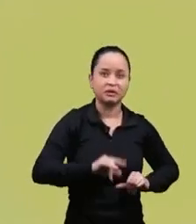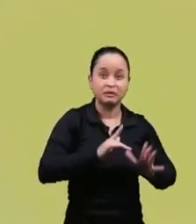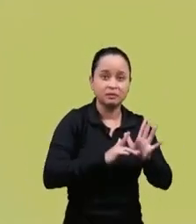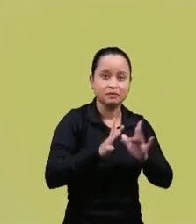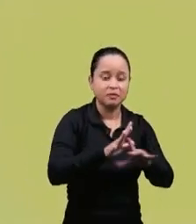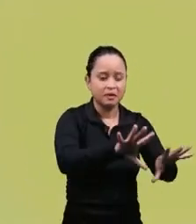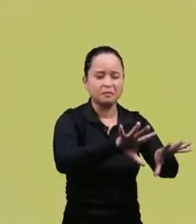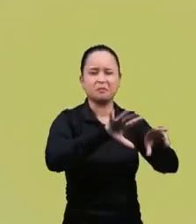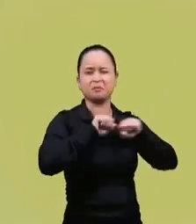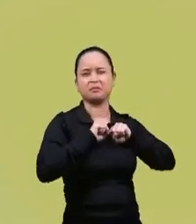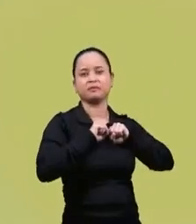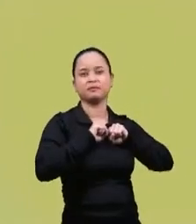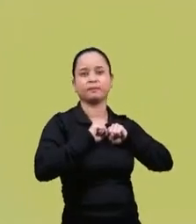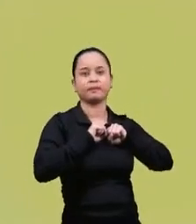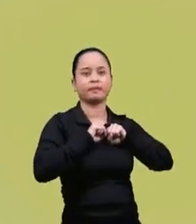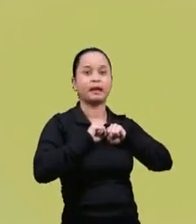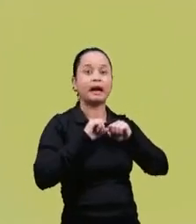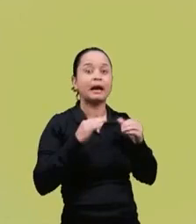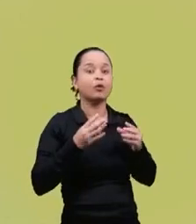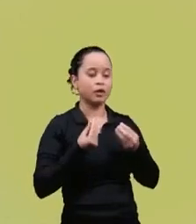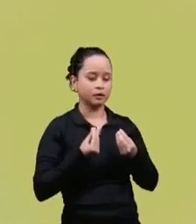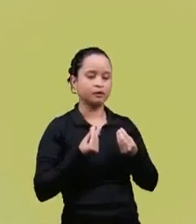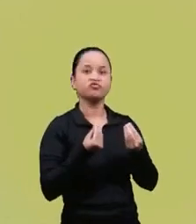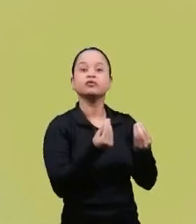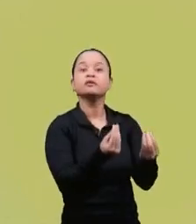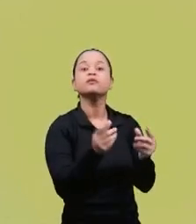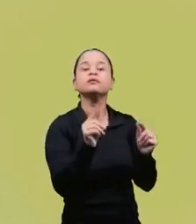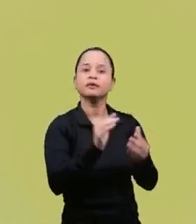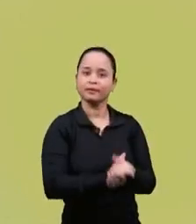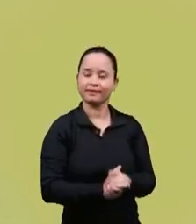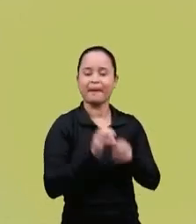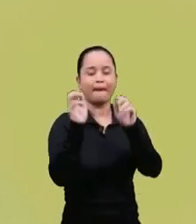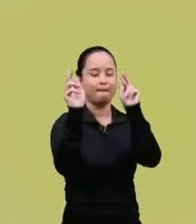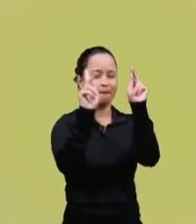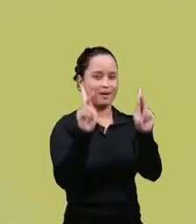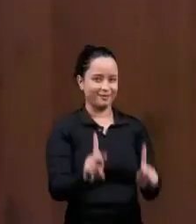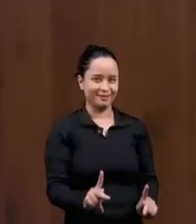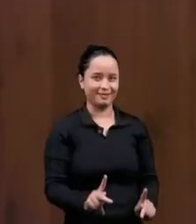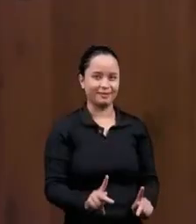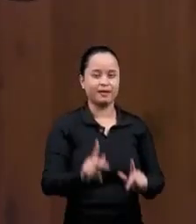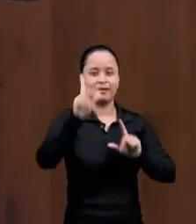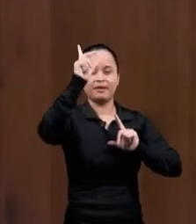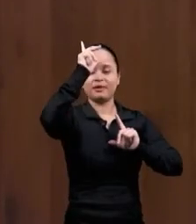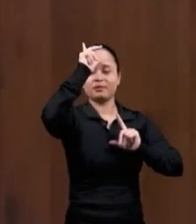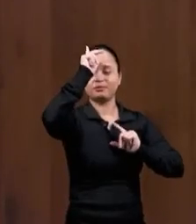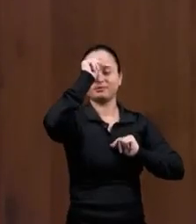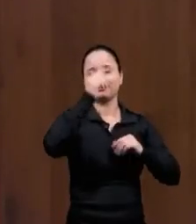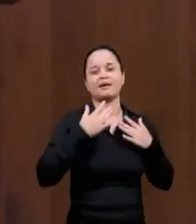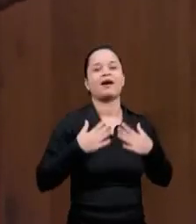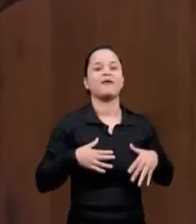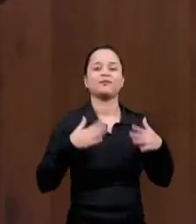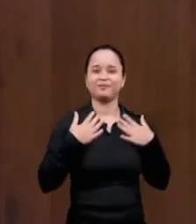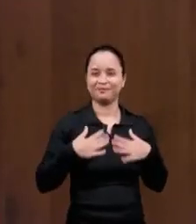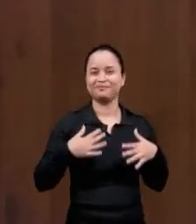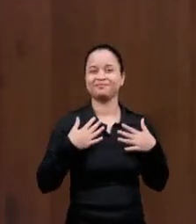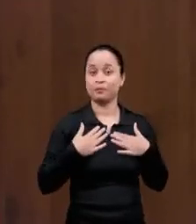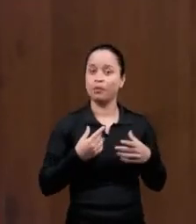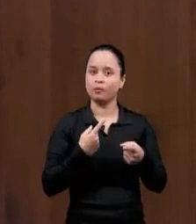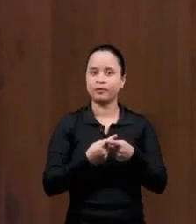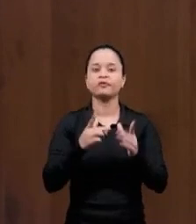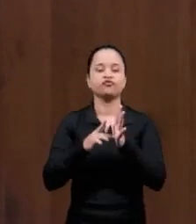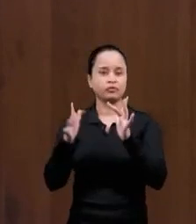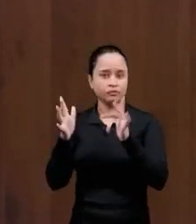upon himself. And because of that, he gave you peace. He gave you the rest, because Jesus is